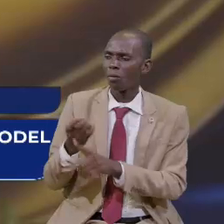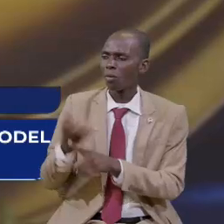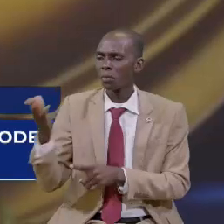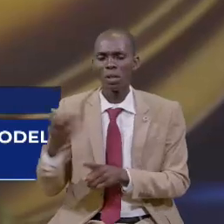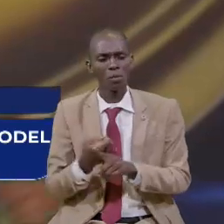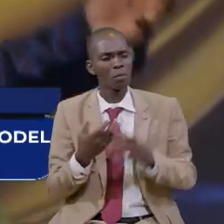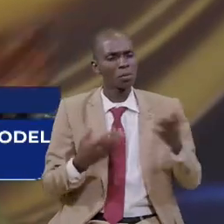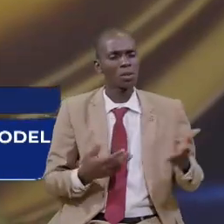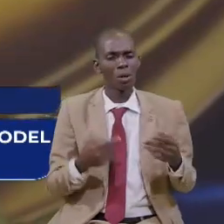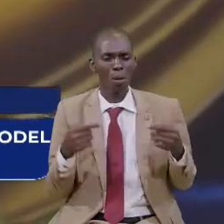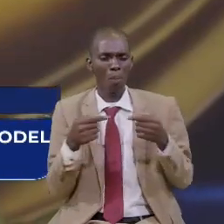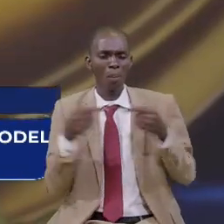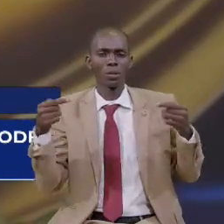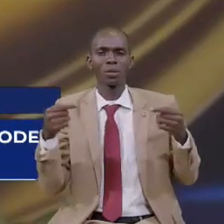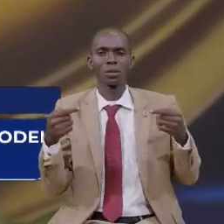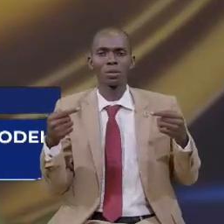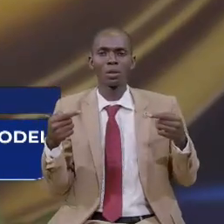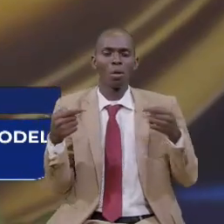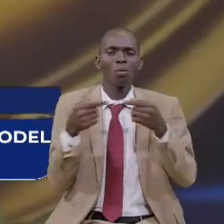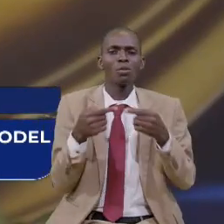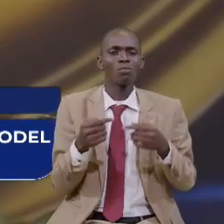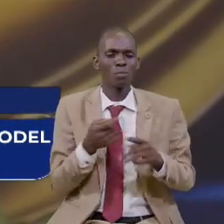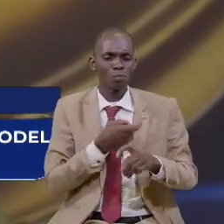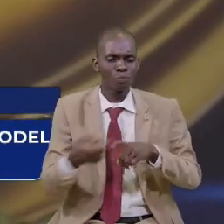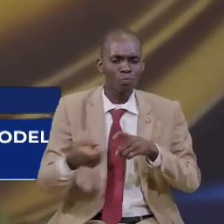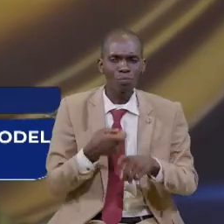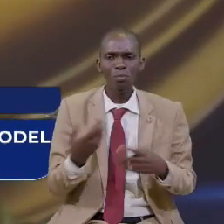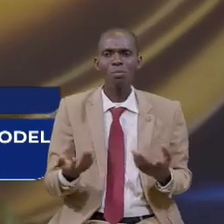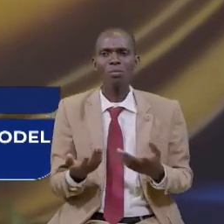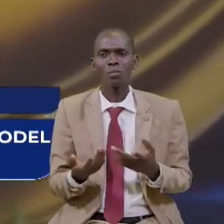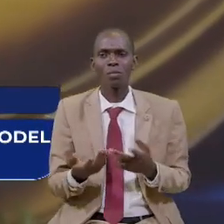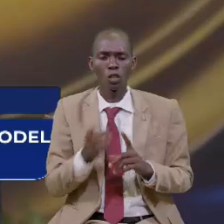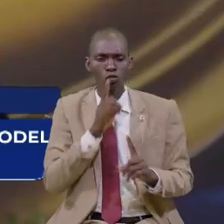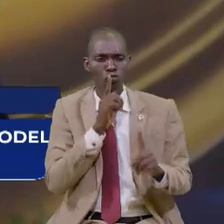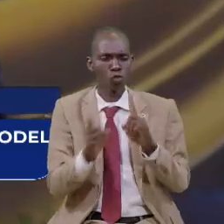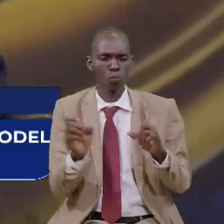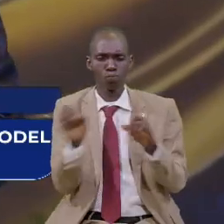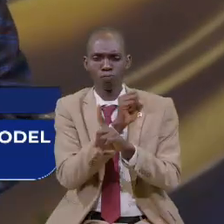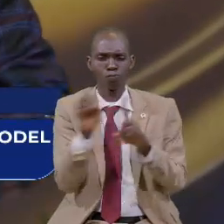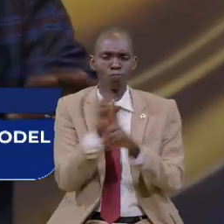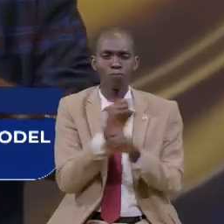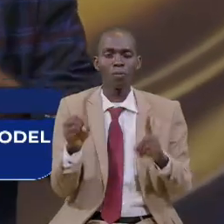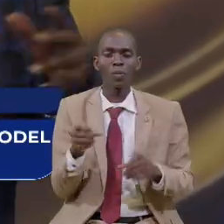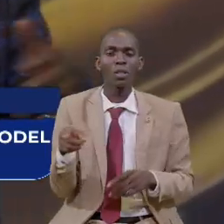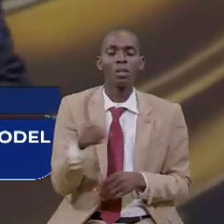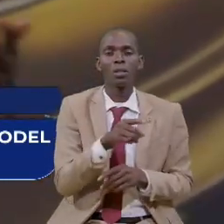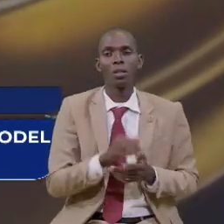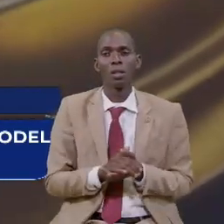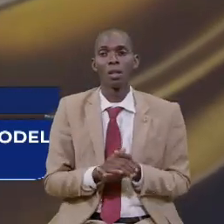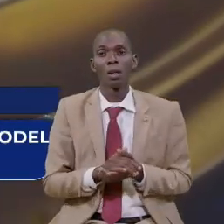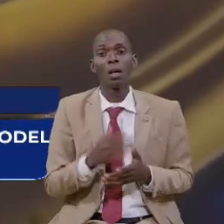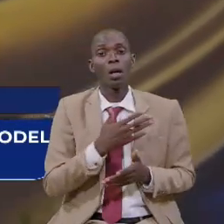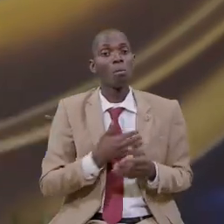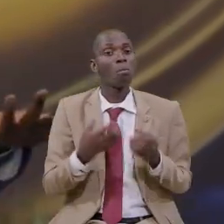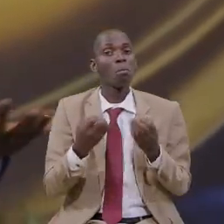him, persecute him, talk against him, criticize him. Many things you might